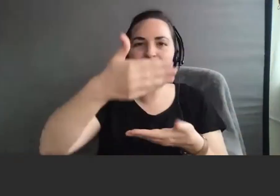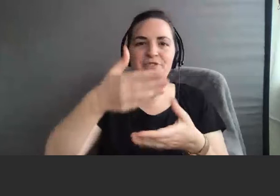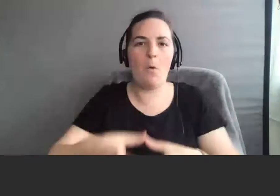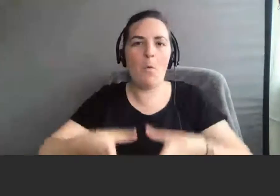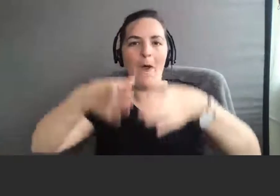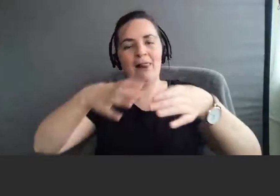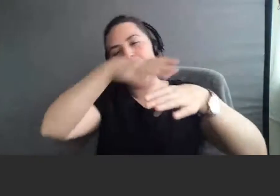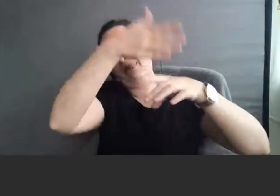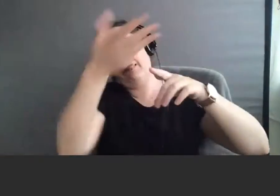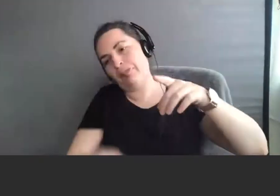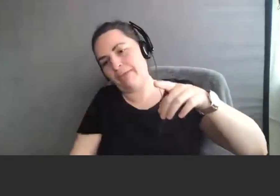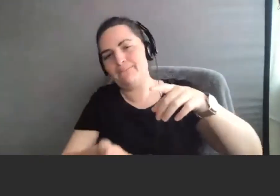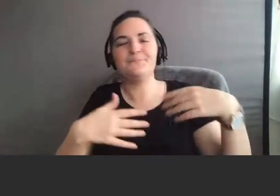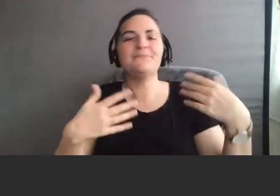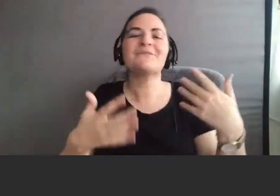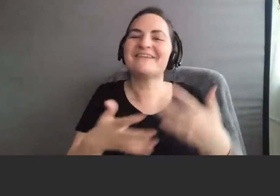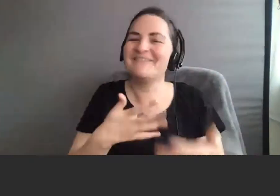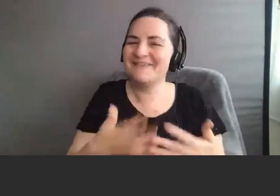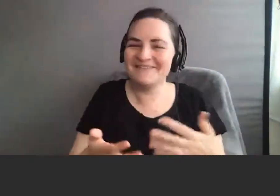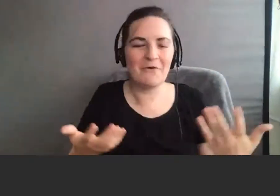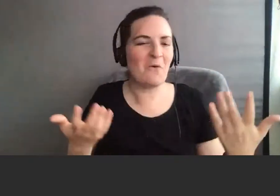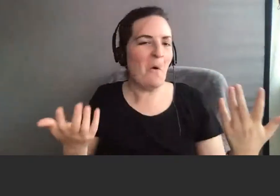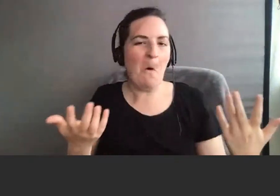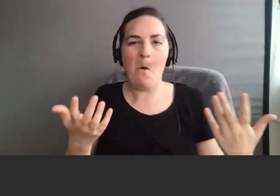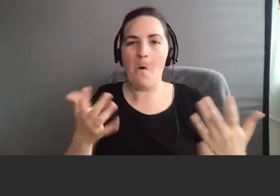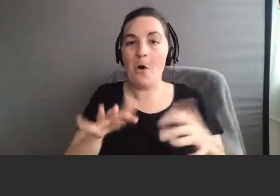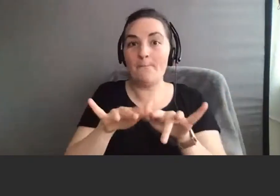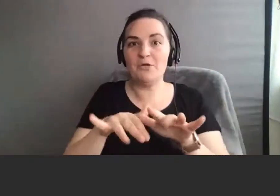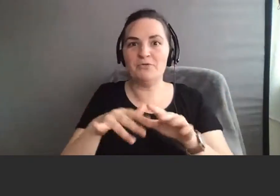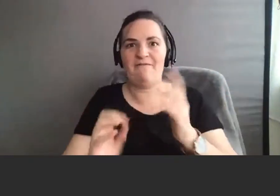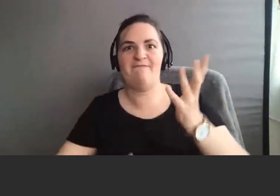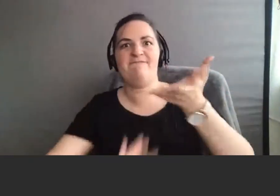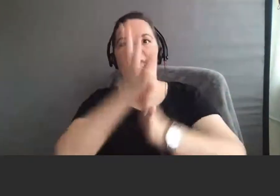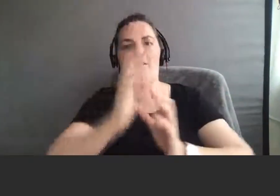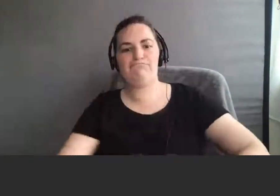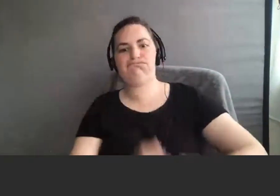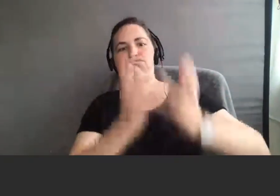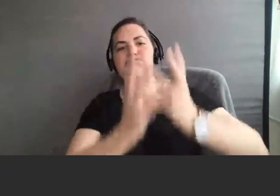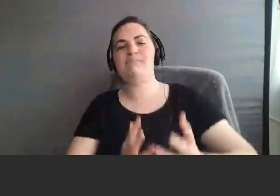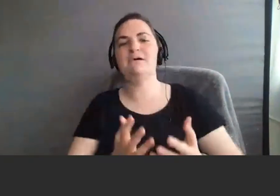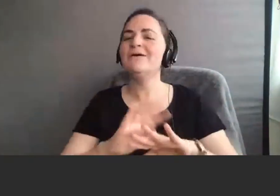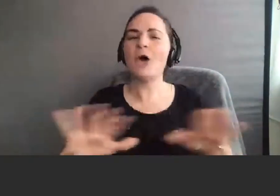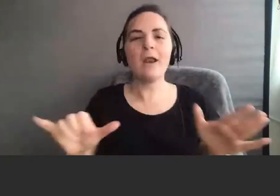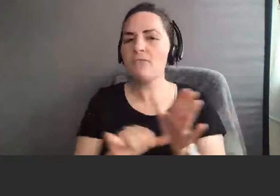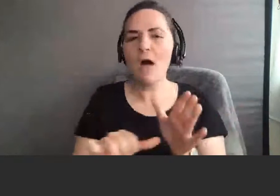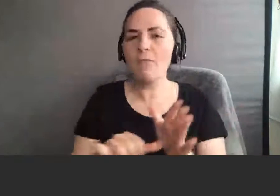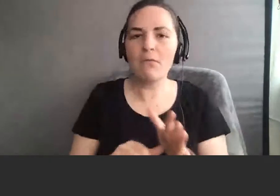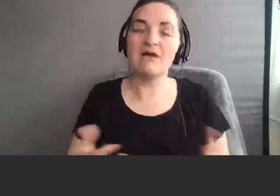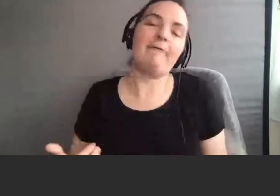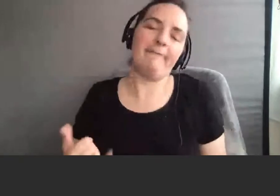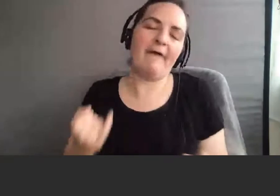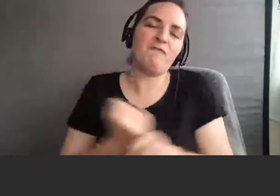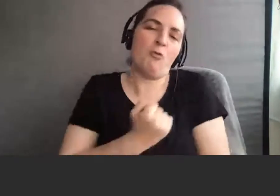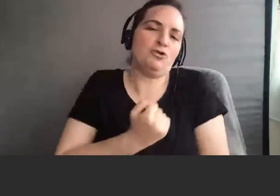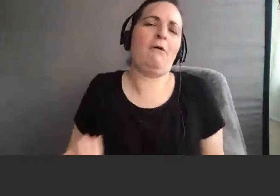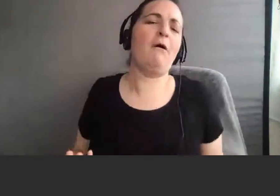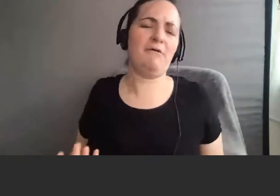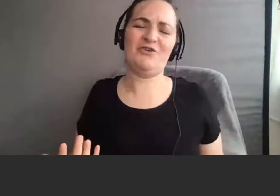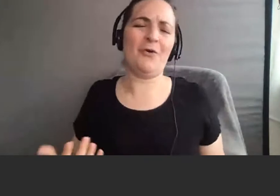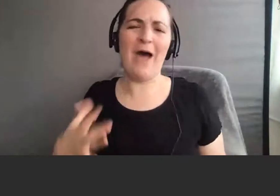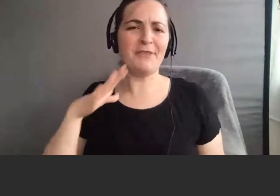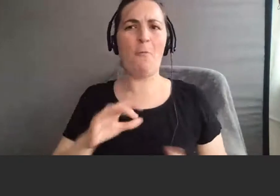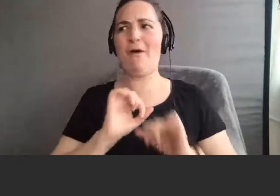well catastrophe, or my computer caught fire catastrophe, it's not a problem. It's unfortunate. Obviously, I would hate for